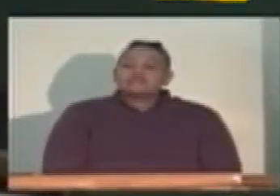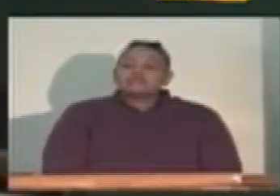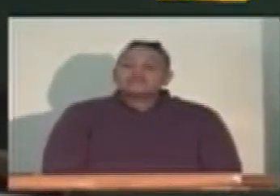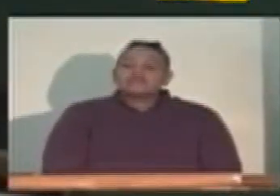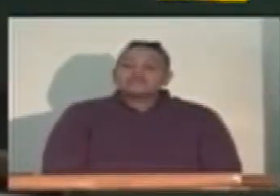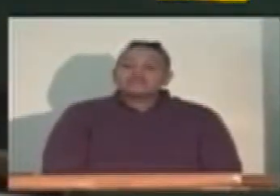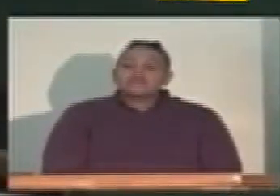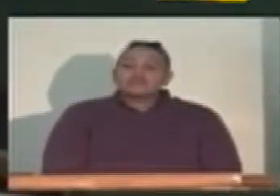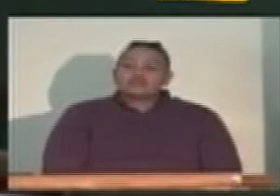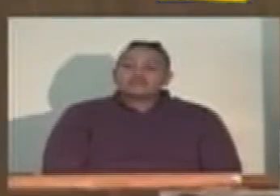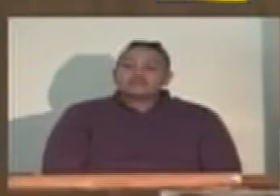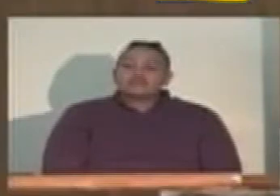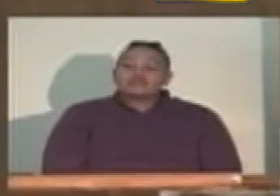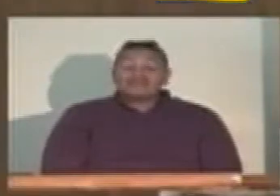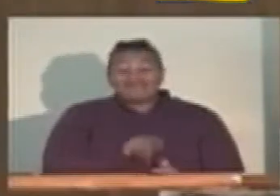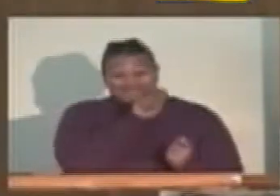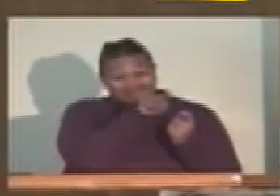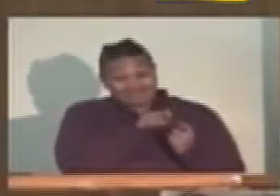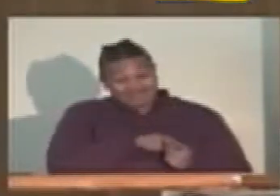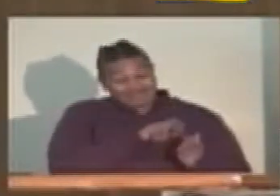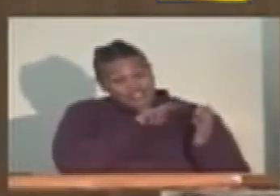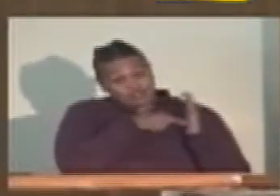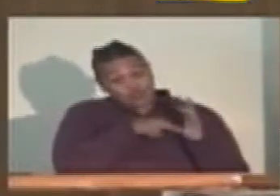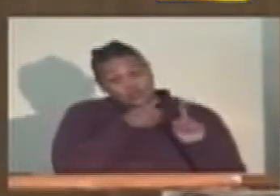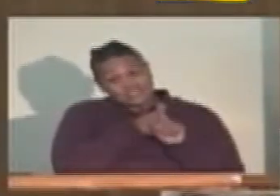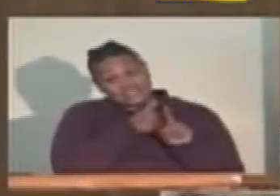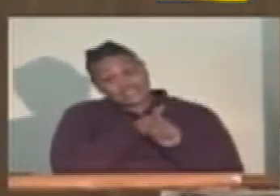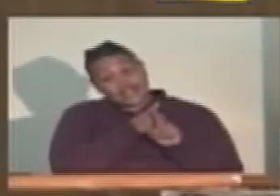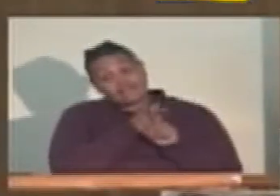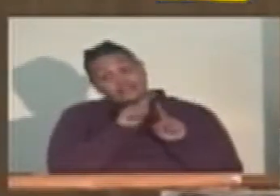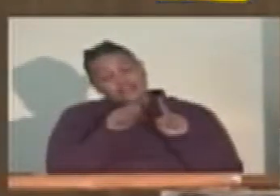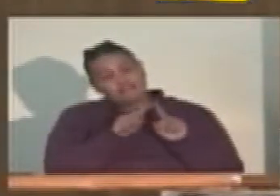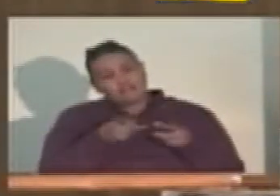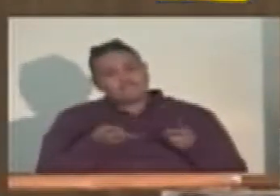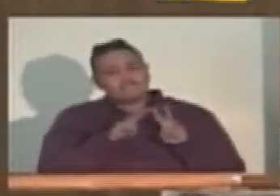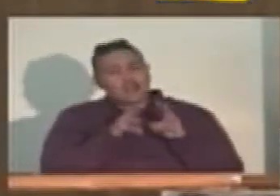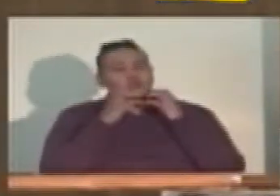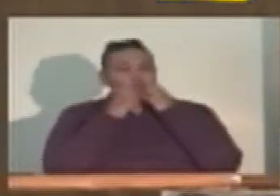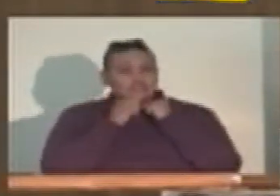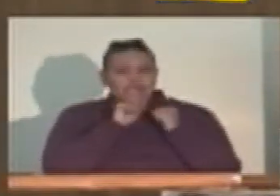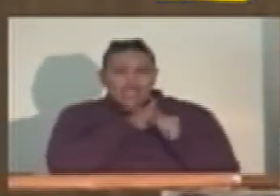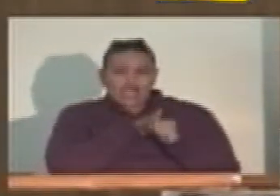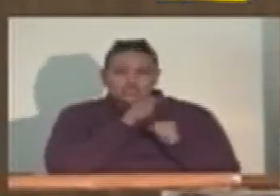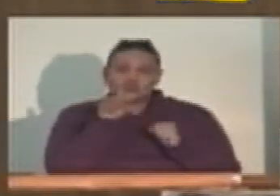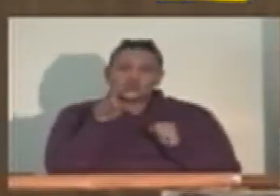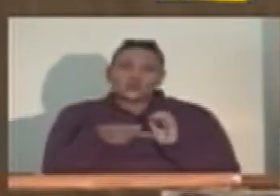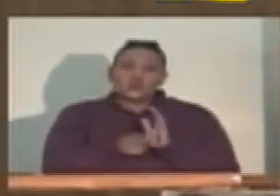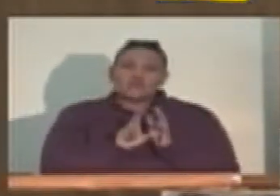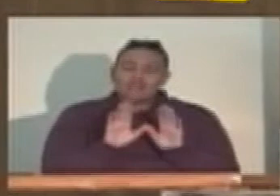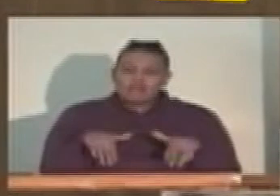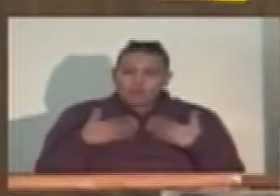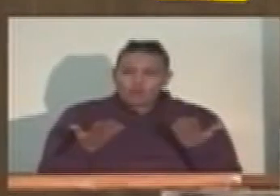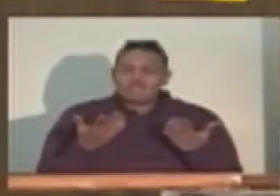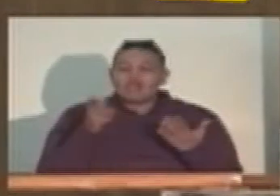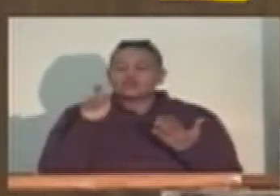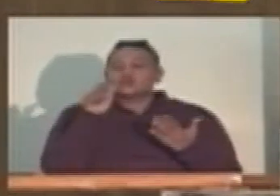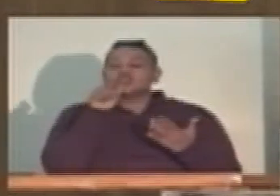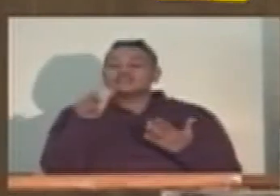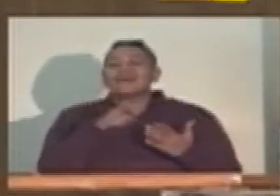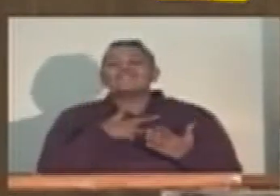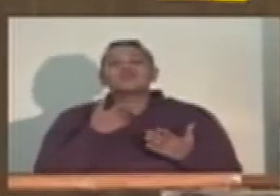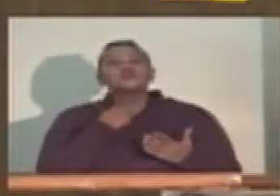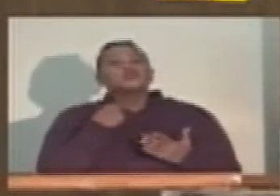Their specific role in inculcating virtuous values and attitudes should be revived and not